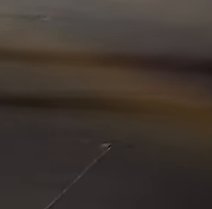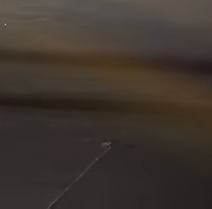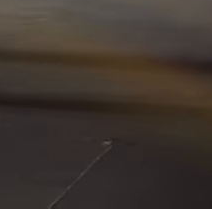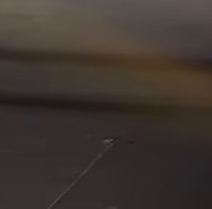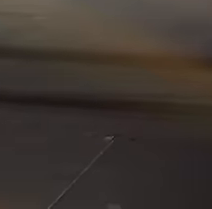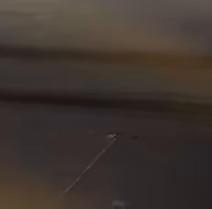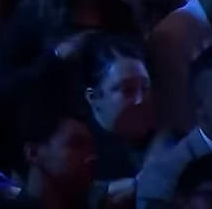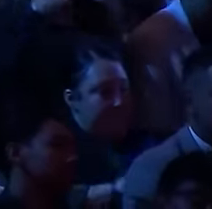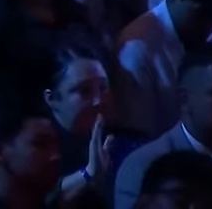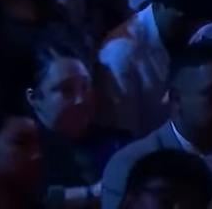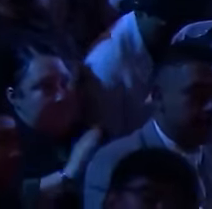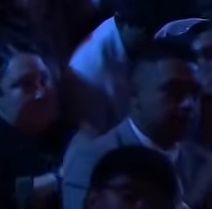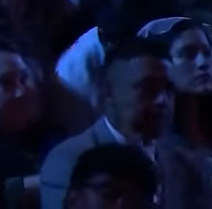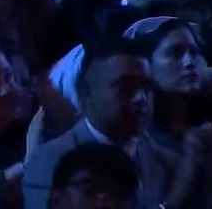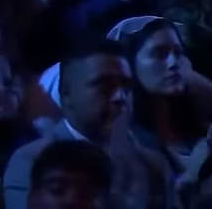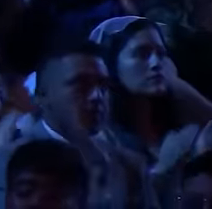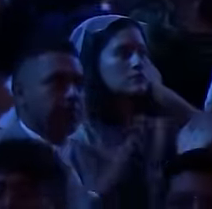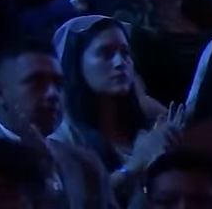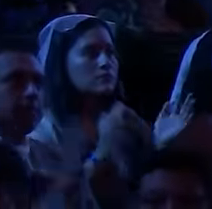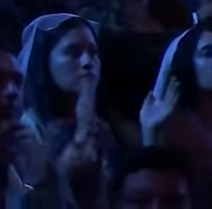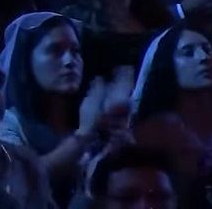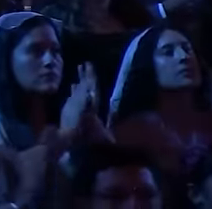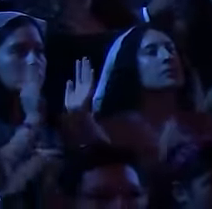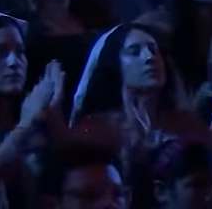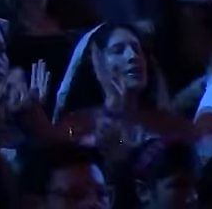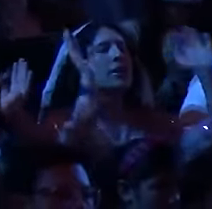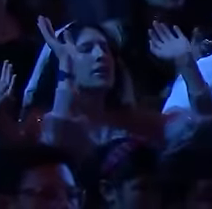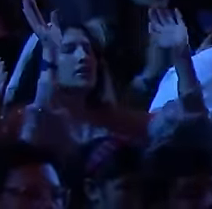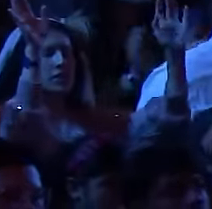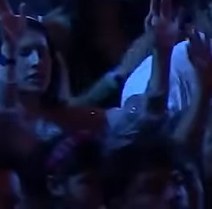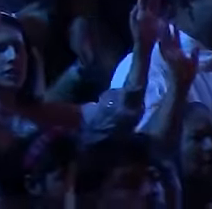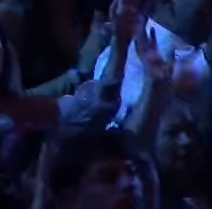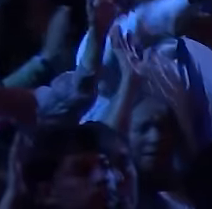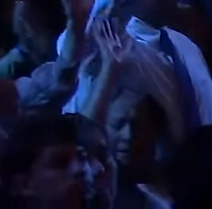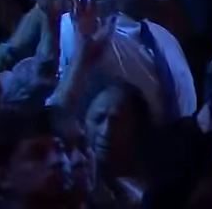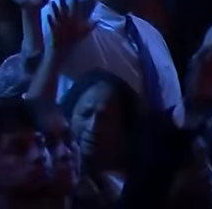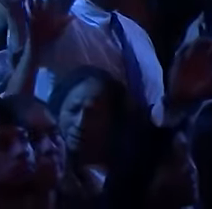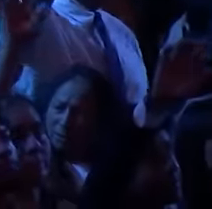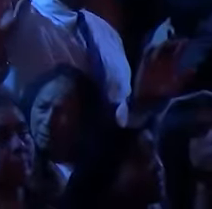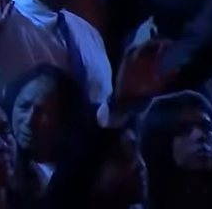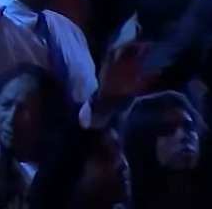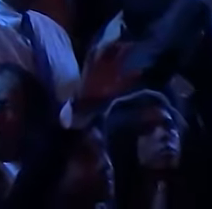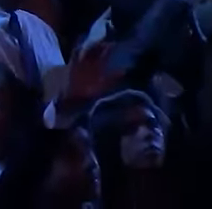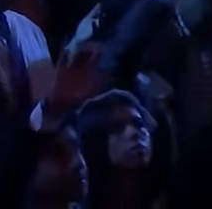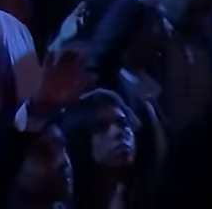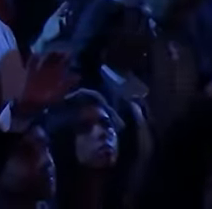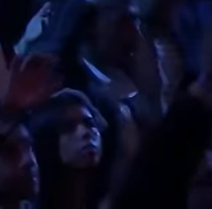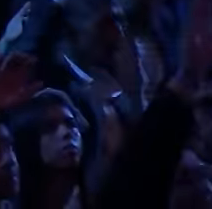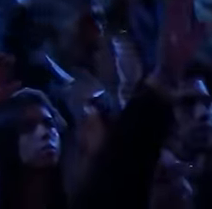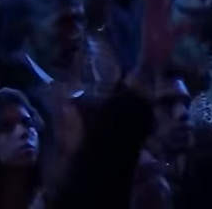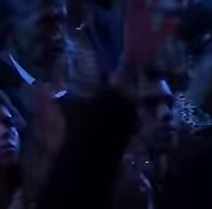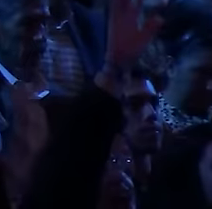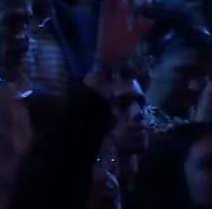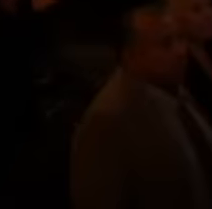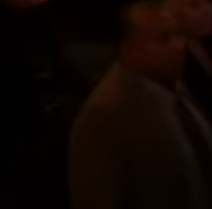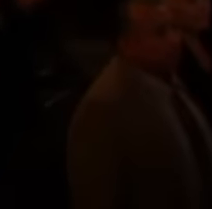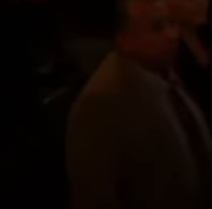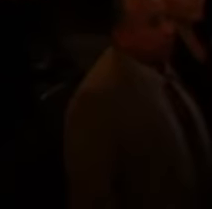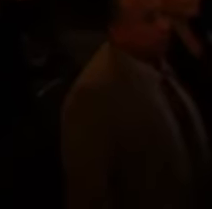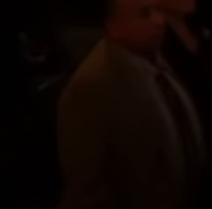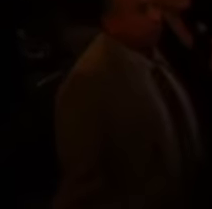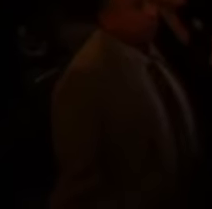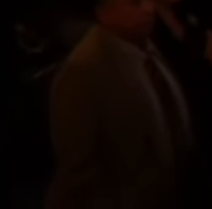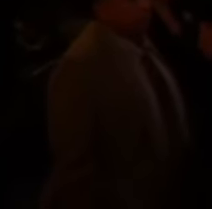espiritual. Cada mano levantada. Cada mano levantada en el nombre de Jesucristo. Por la Pachanda y a